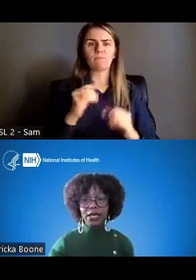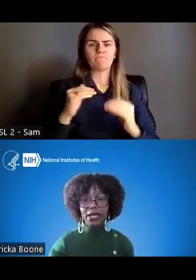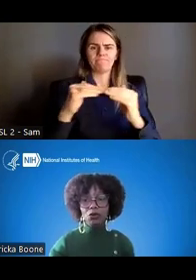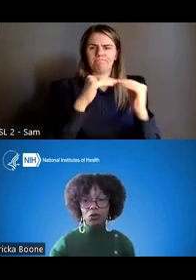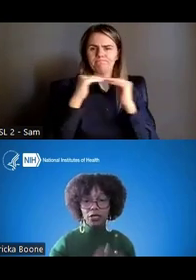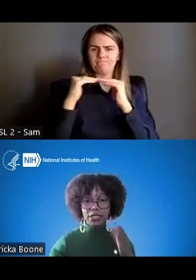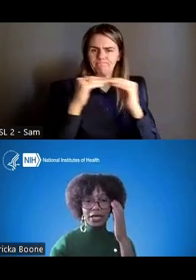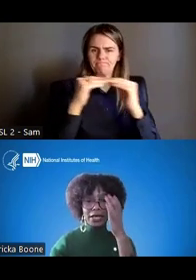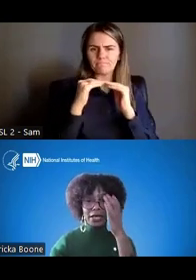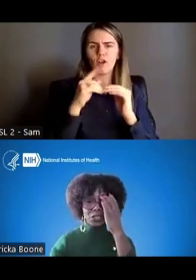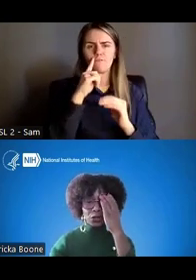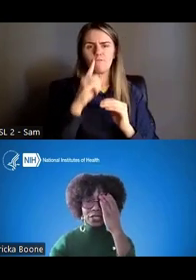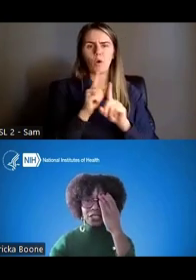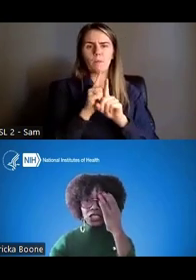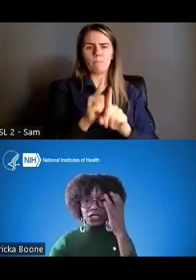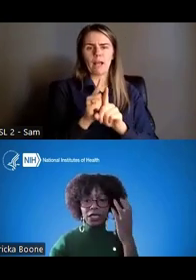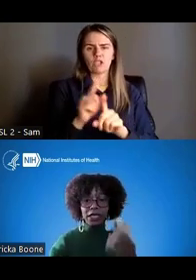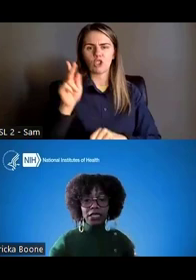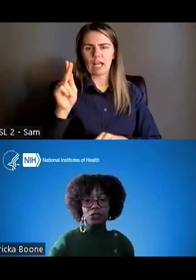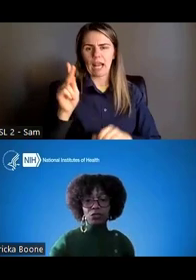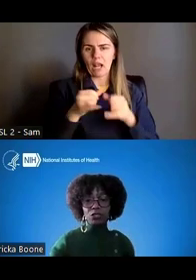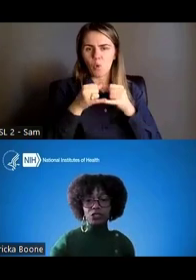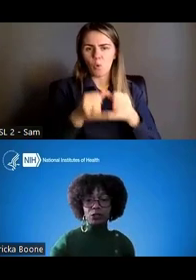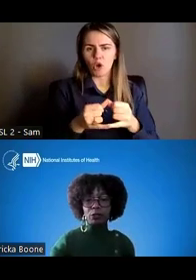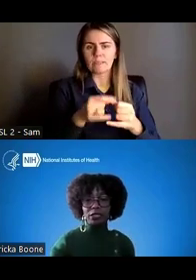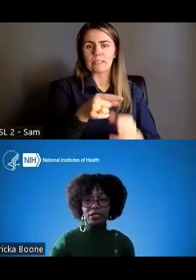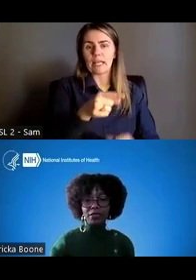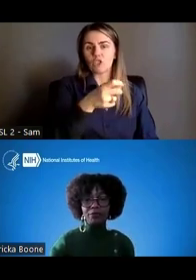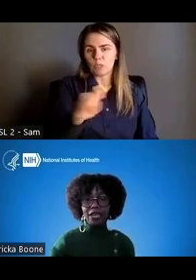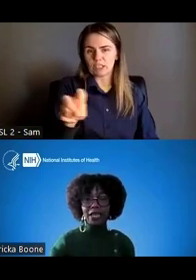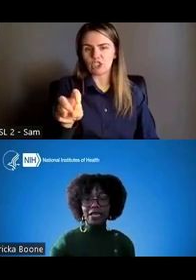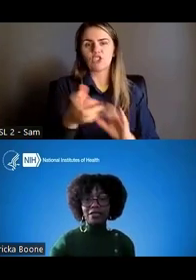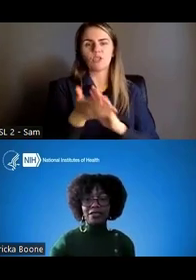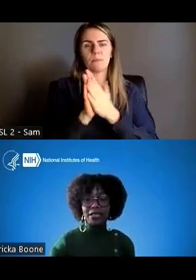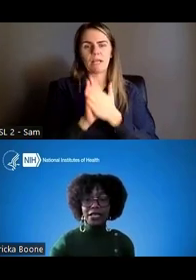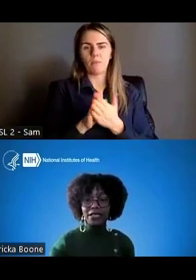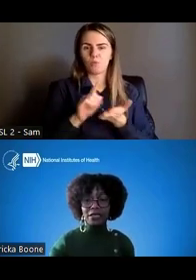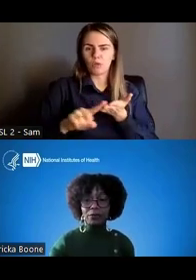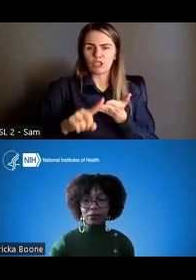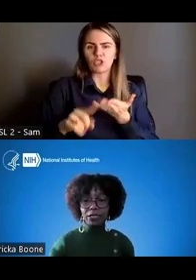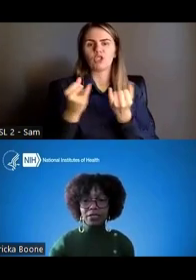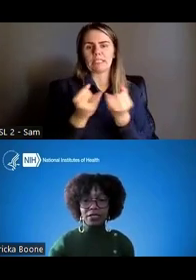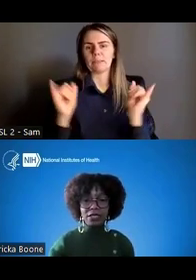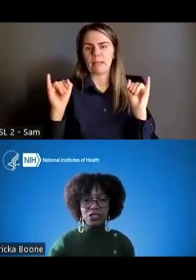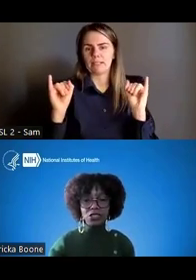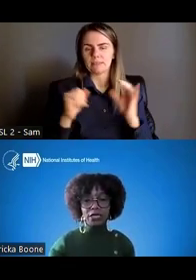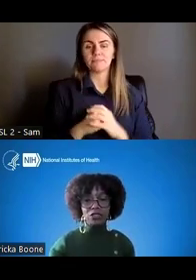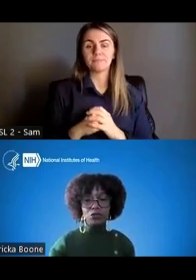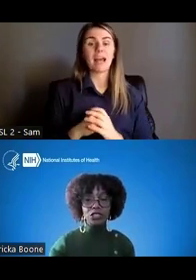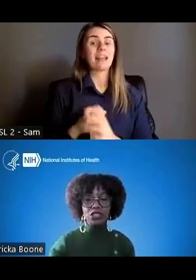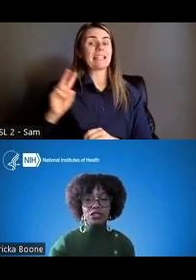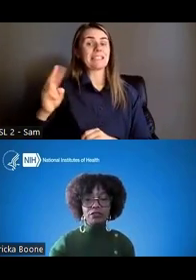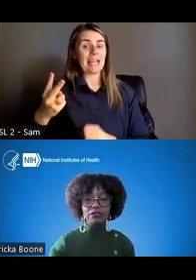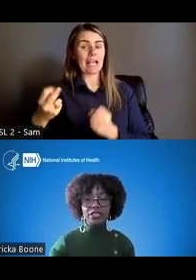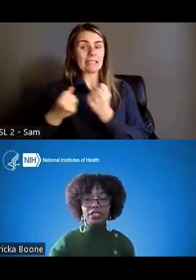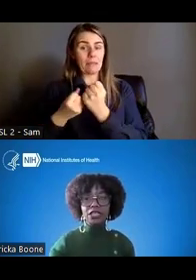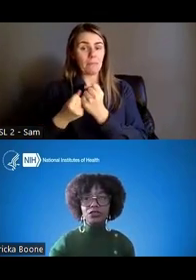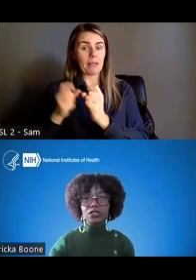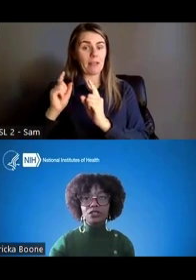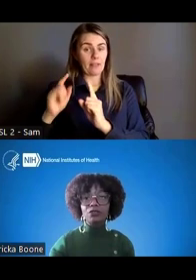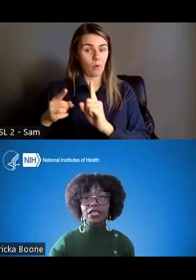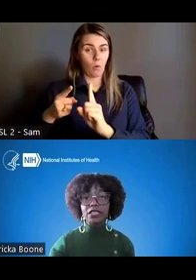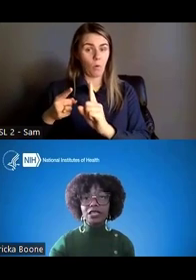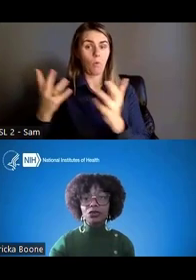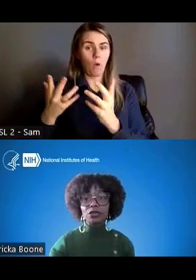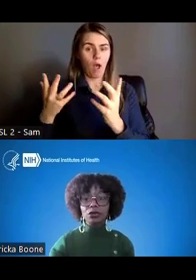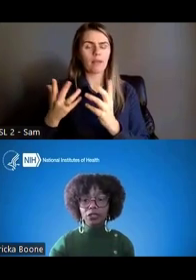K awards as they transition into research independence. And the second supplement is intended to enhance retention of investigators